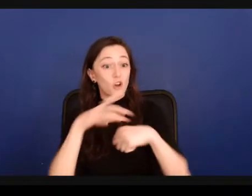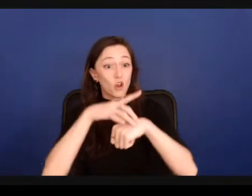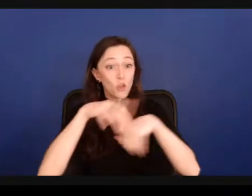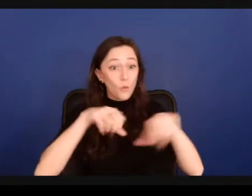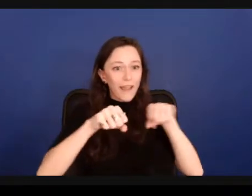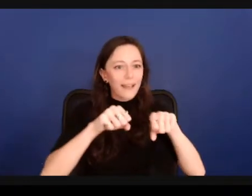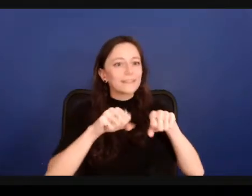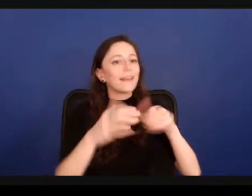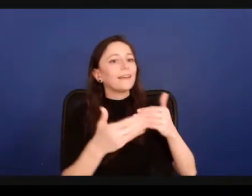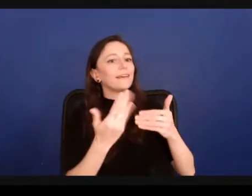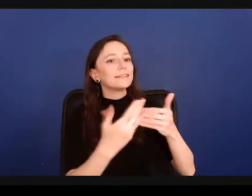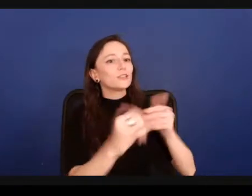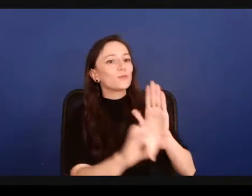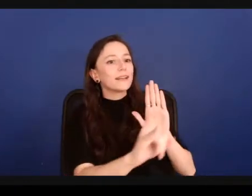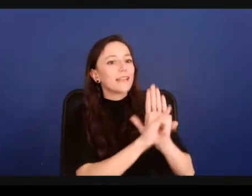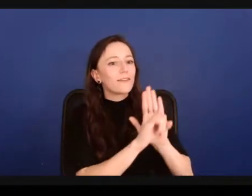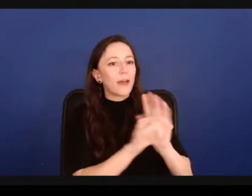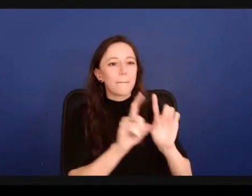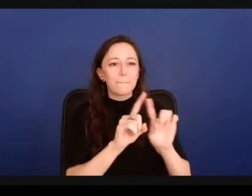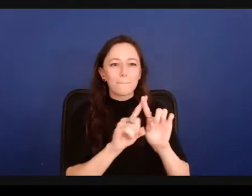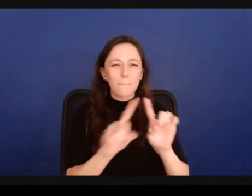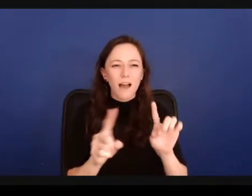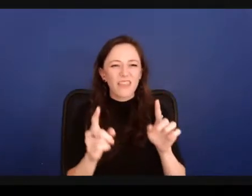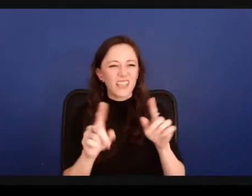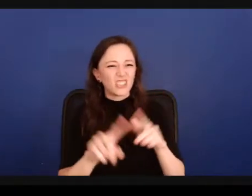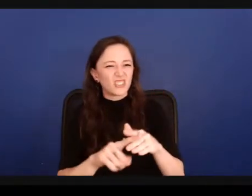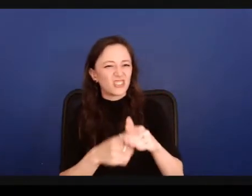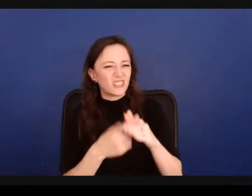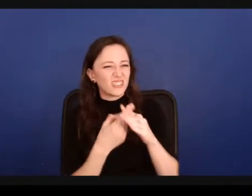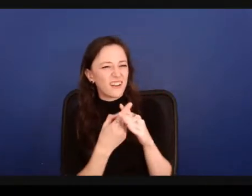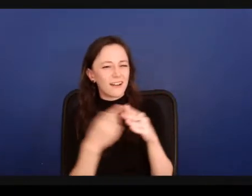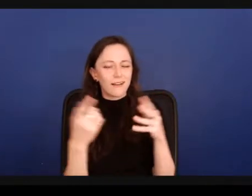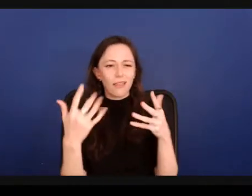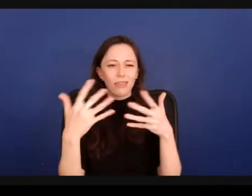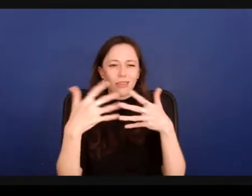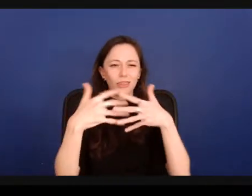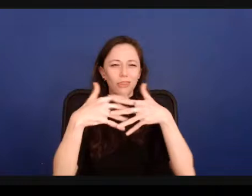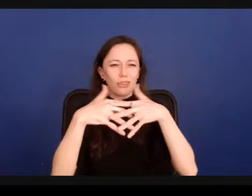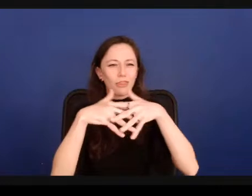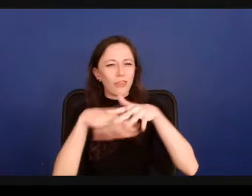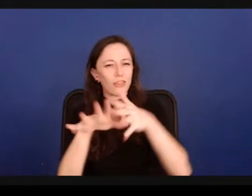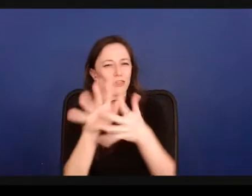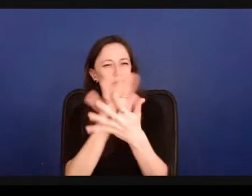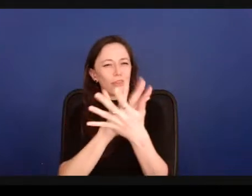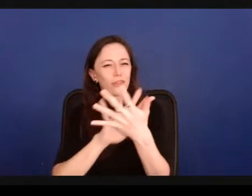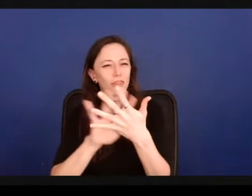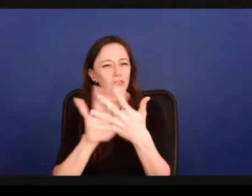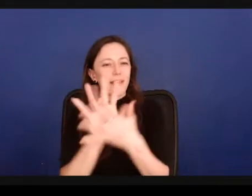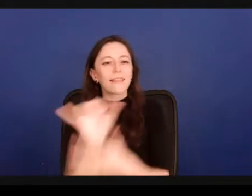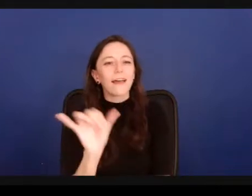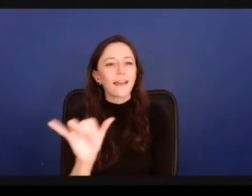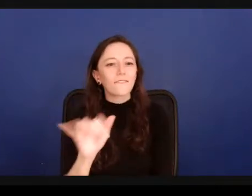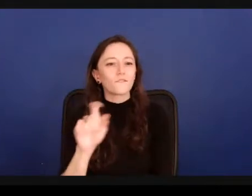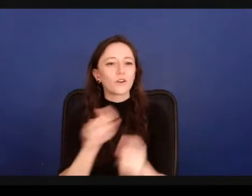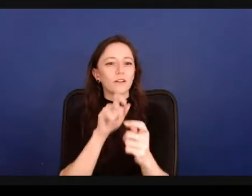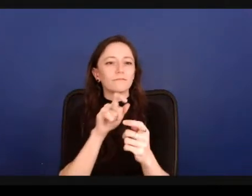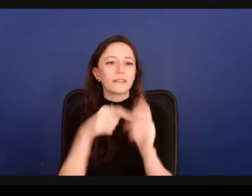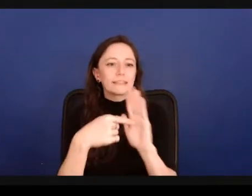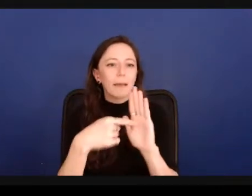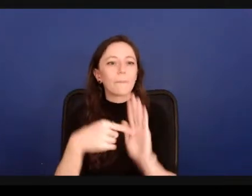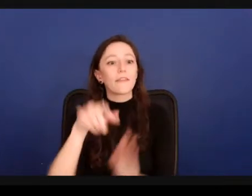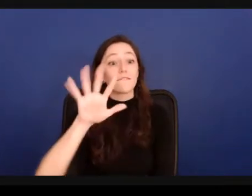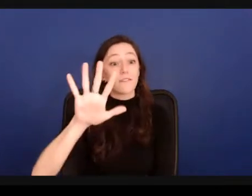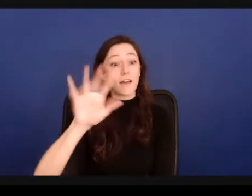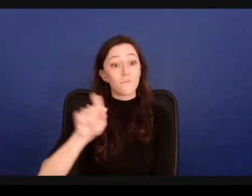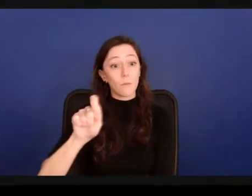have when they start meshing over each other, right? The one that comes to mind immediately was the 5.0 that preceded the Mauna